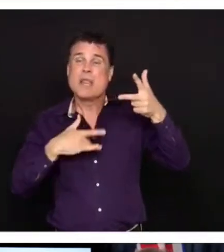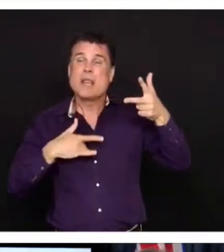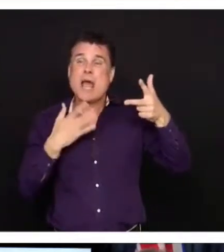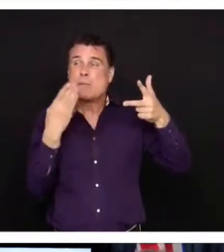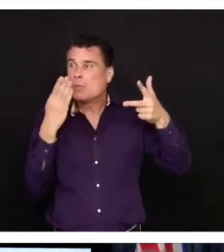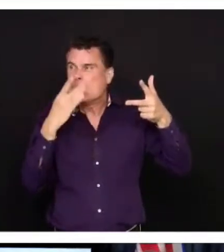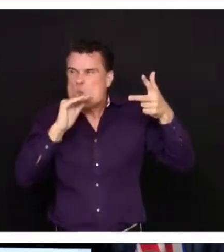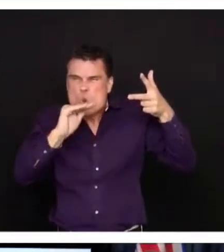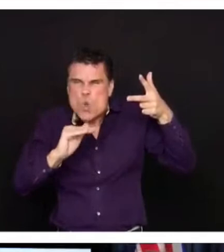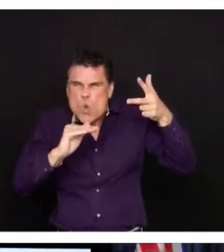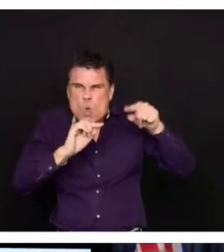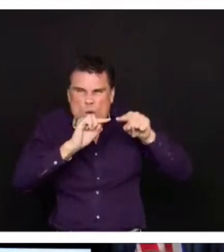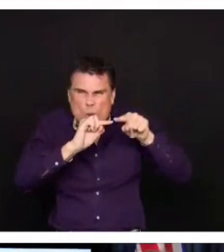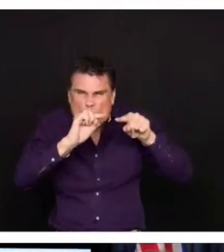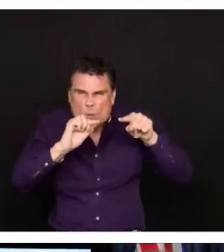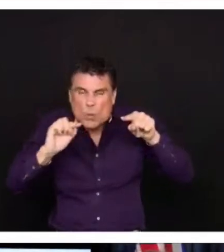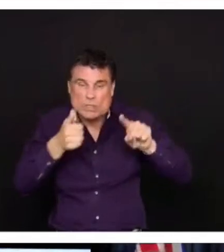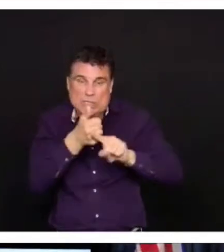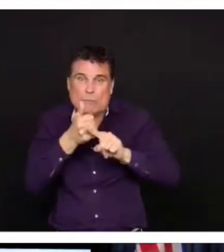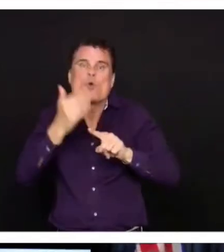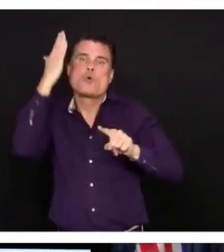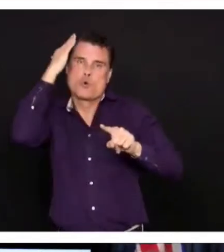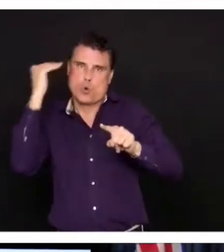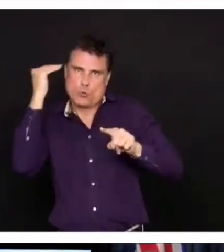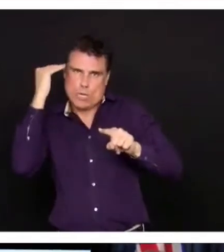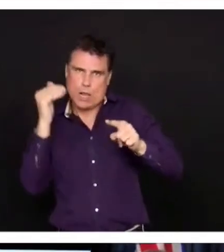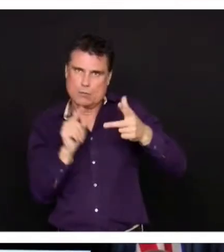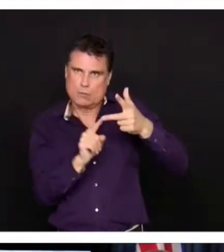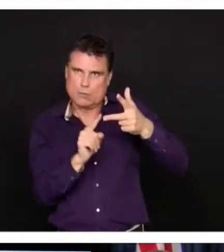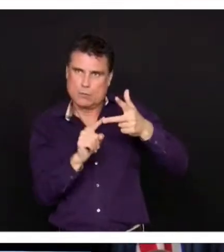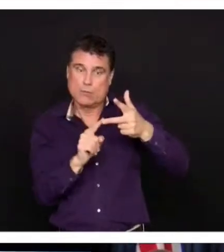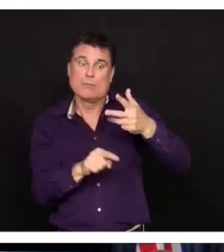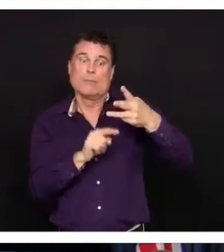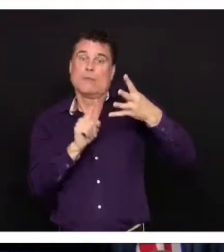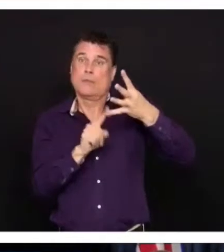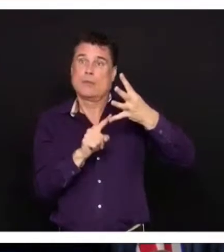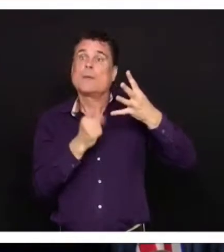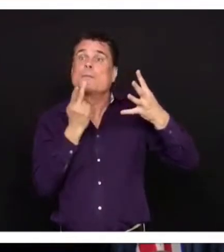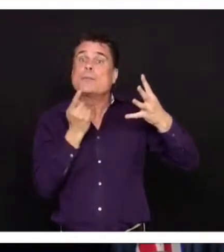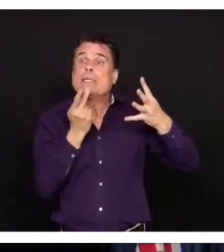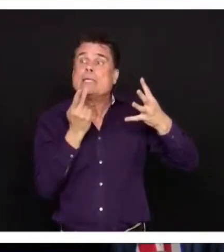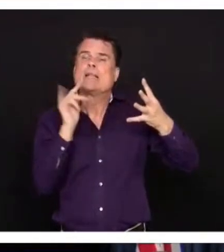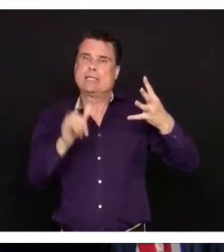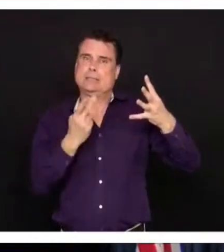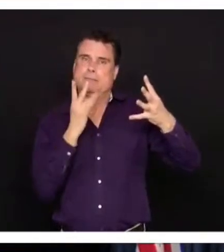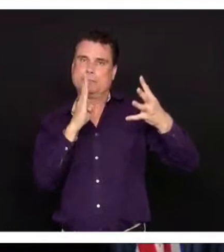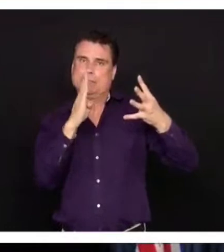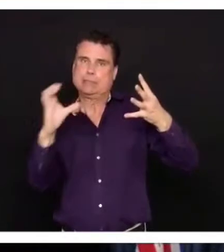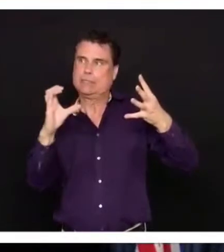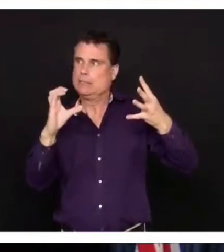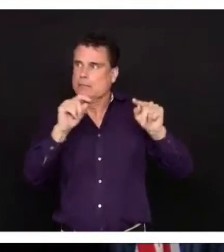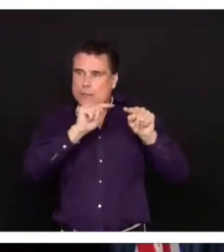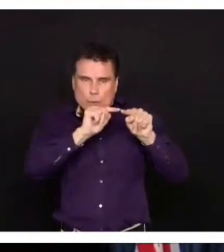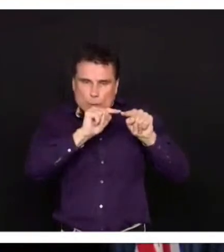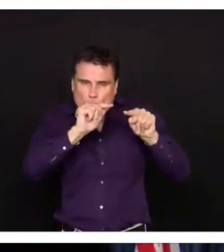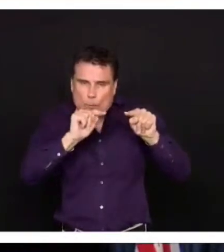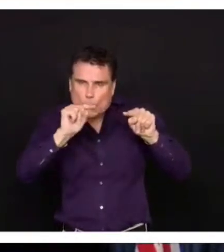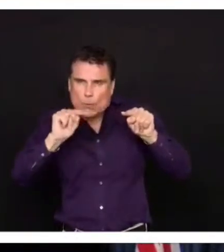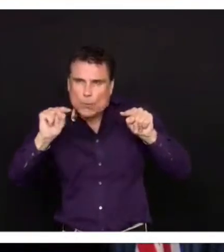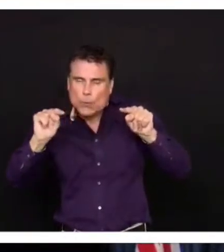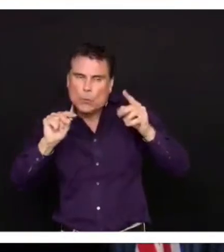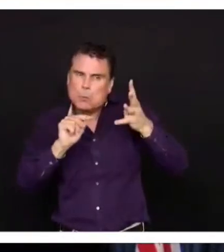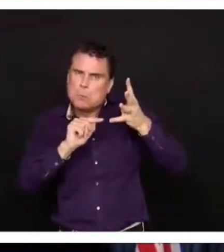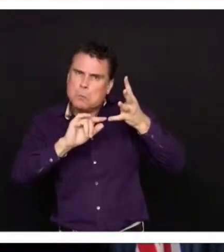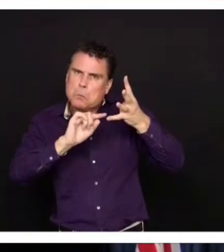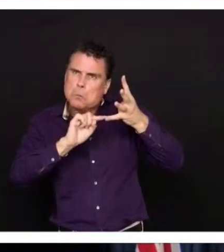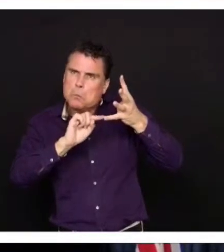to Hubei at that time. On slide 17 as well, we presented this on March 27th when we presented the modeling at